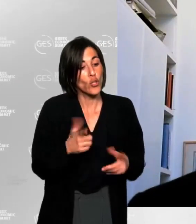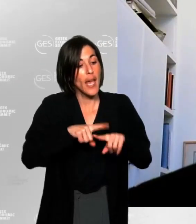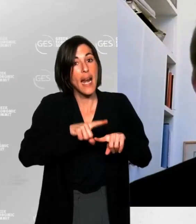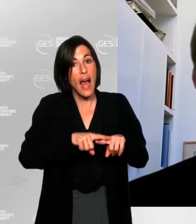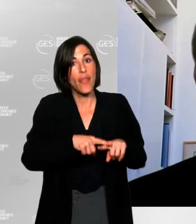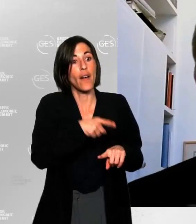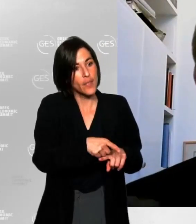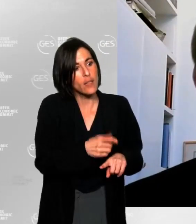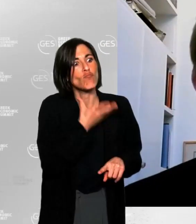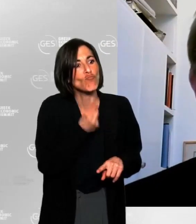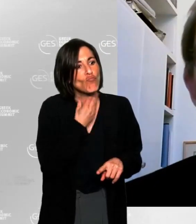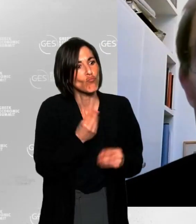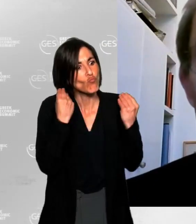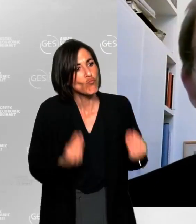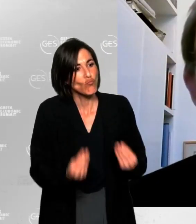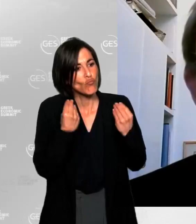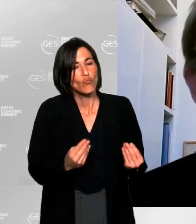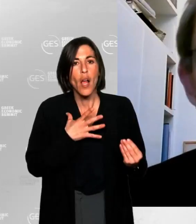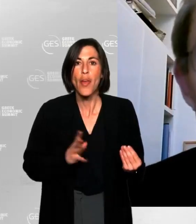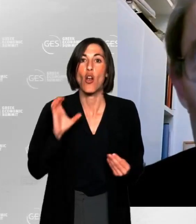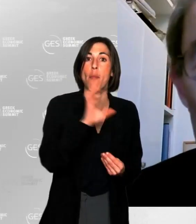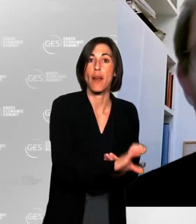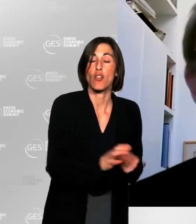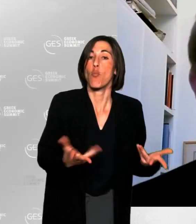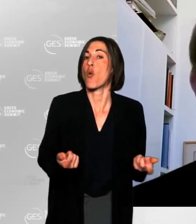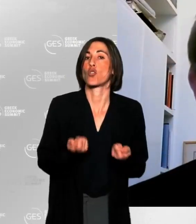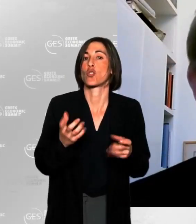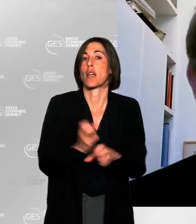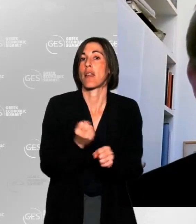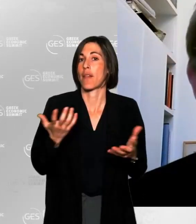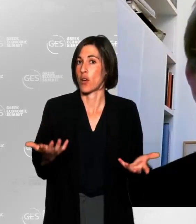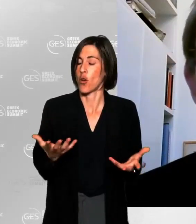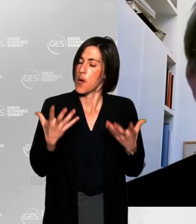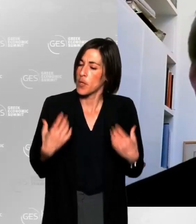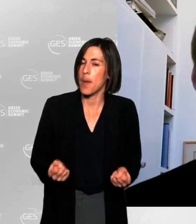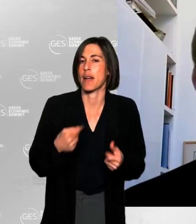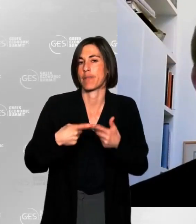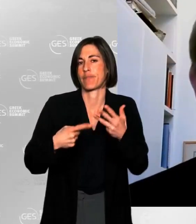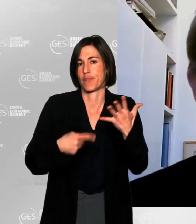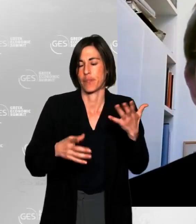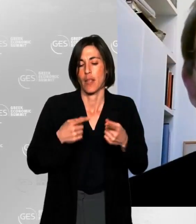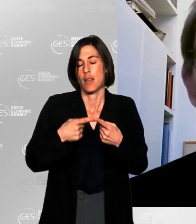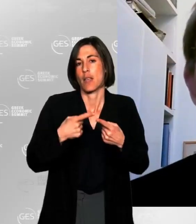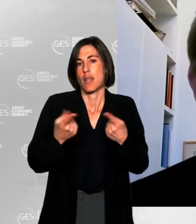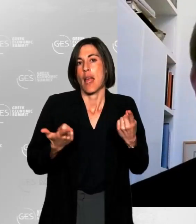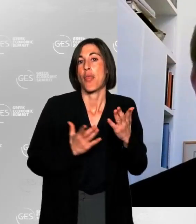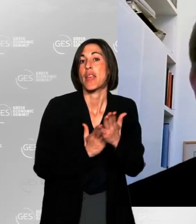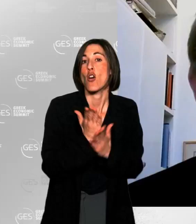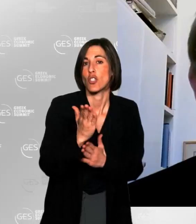again, there is a number of factors there. The judicial system, in fact, is quite important in that, because it's the one that